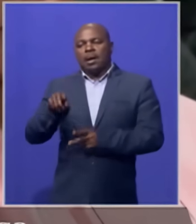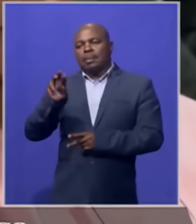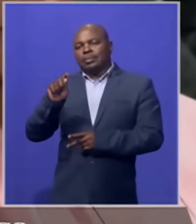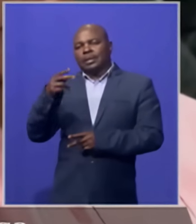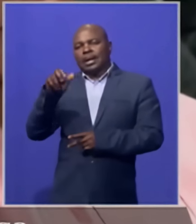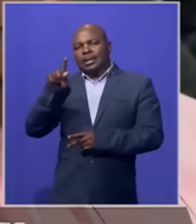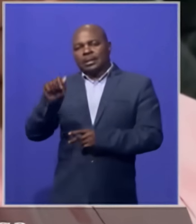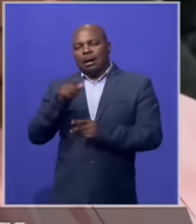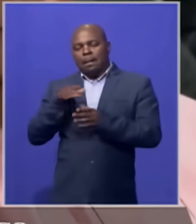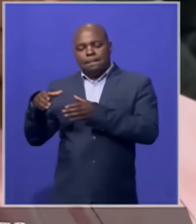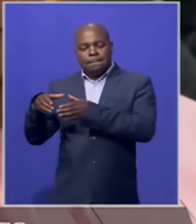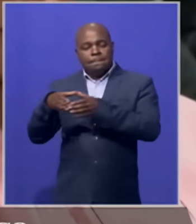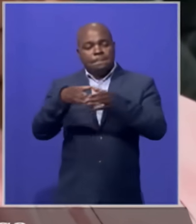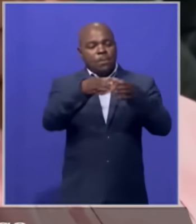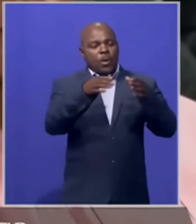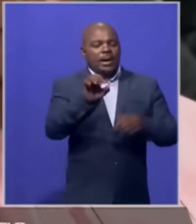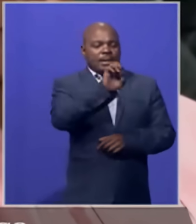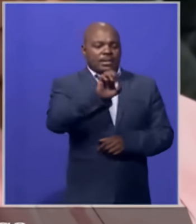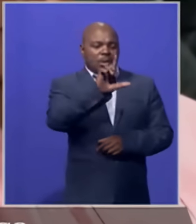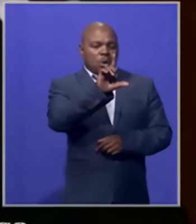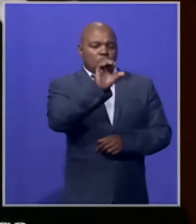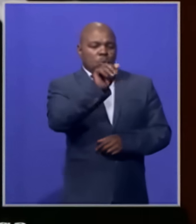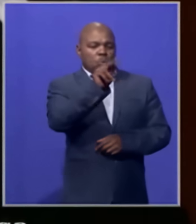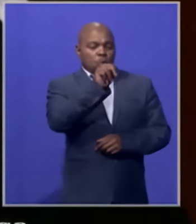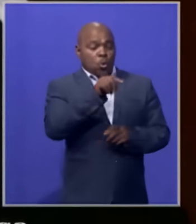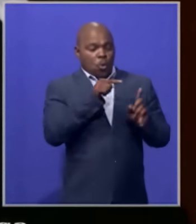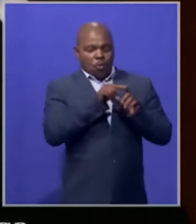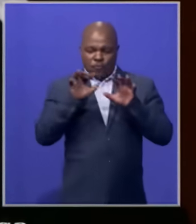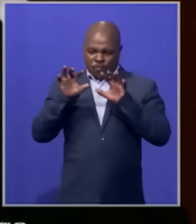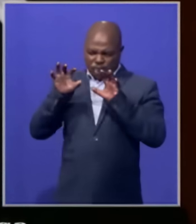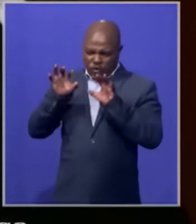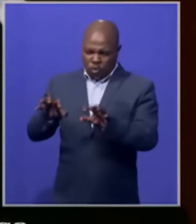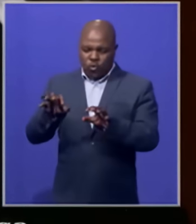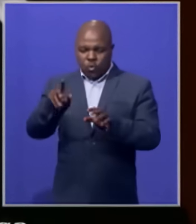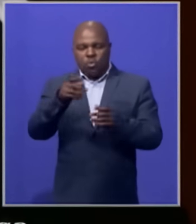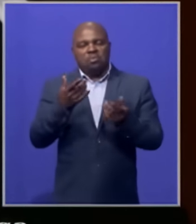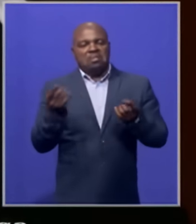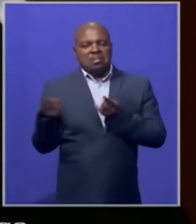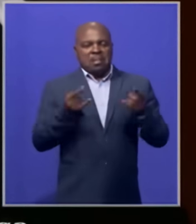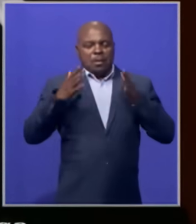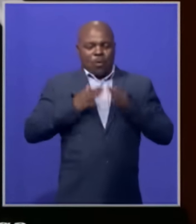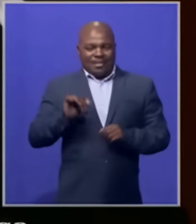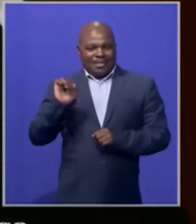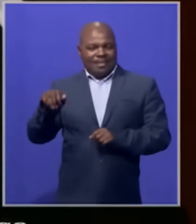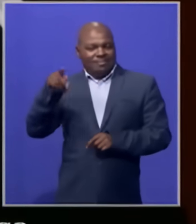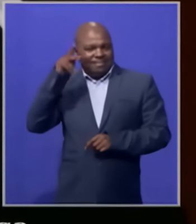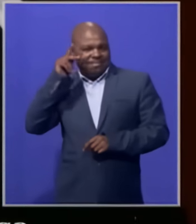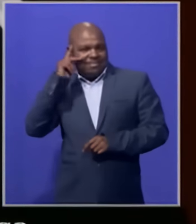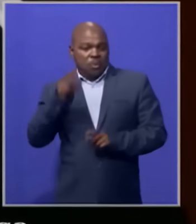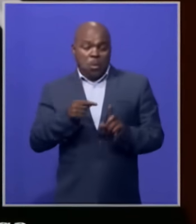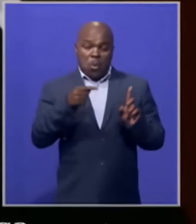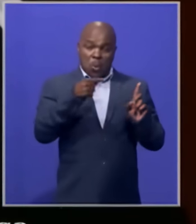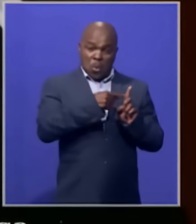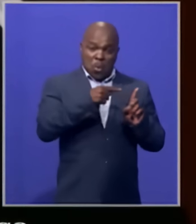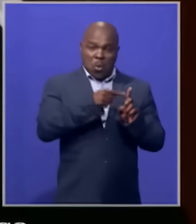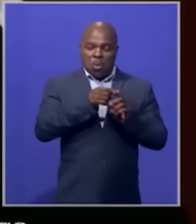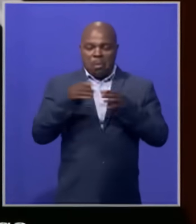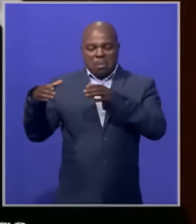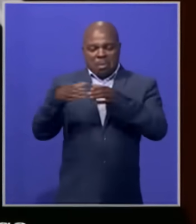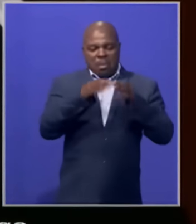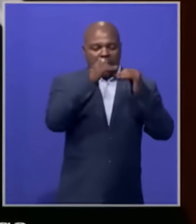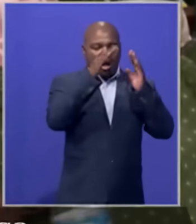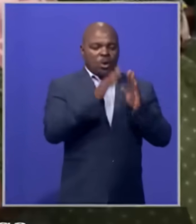East London mo go latofatšwago gore o be a ba gapeletša gore ba ka mmele go latofatšwa ge kana a beile basetsana bao ka